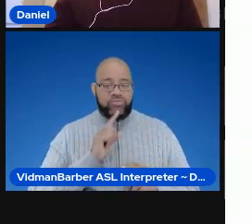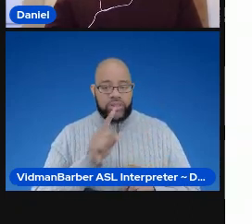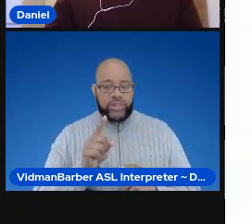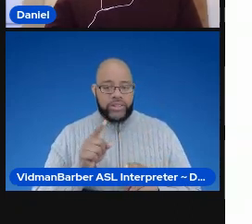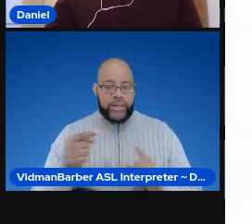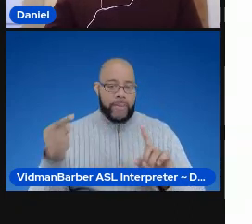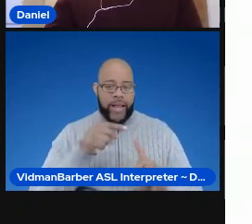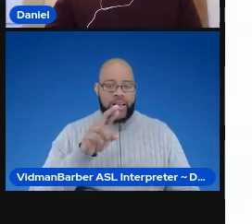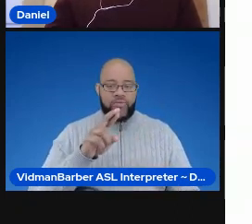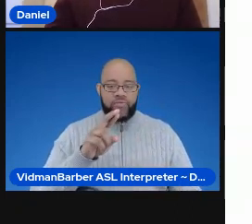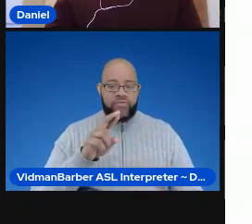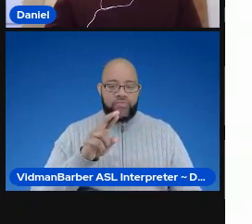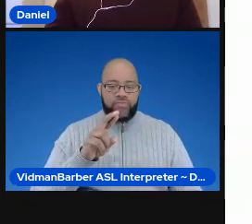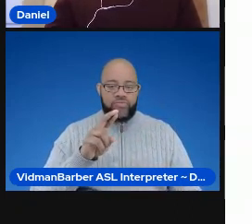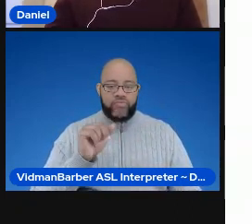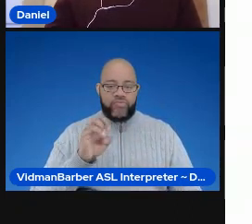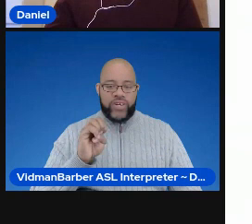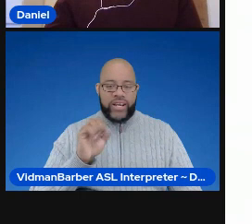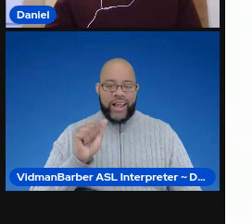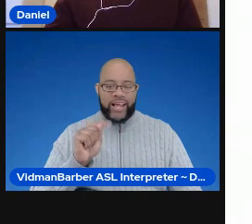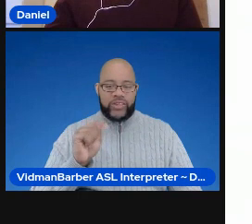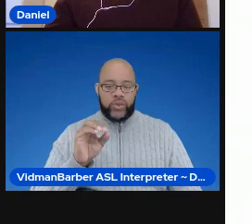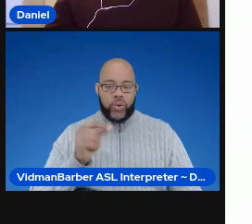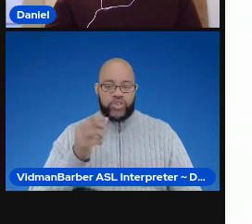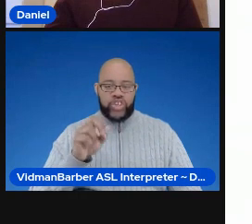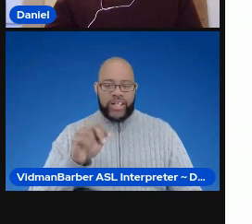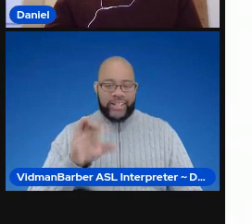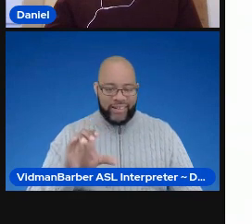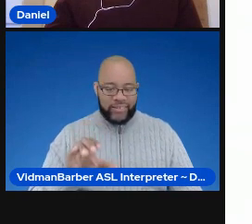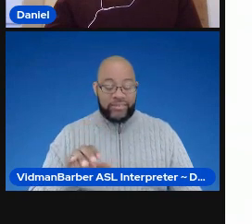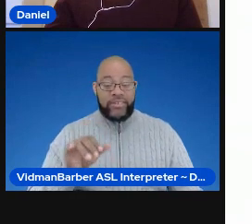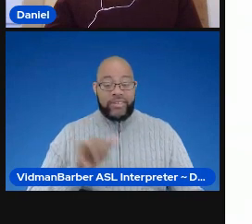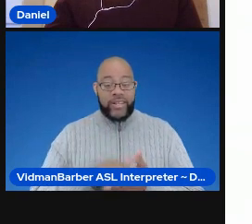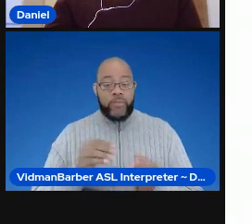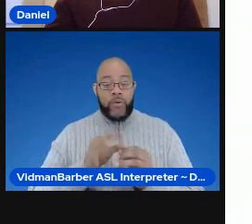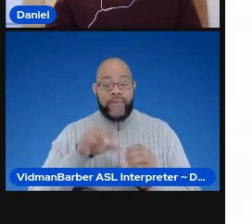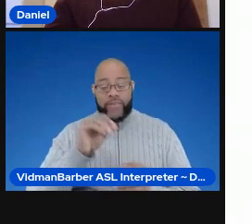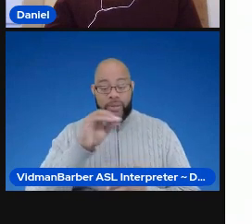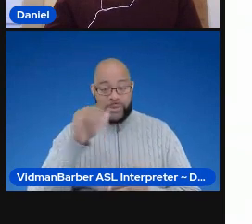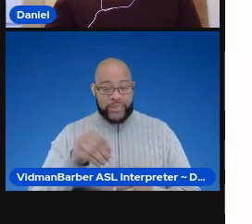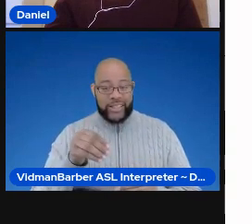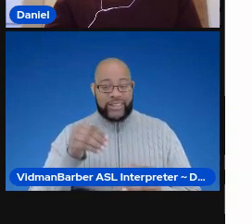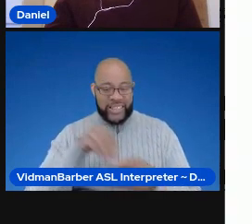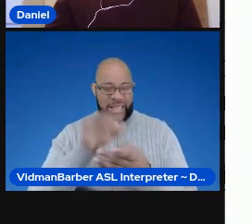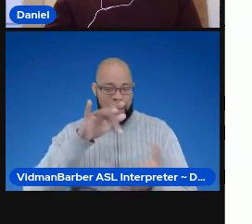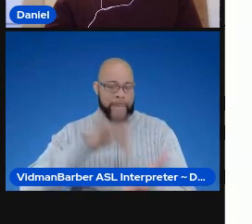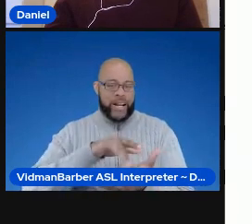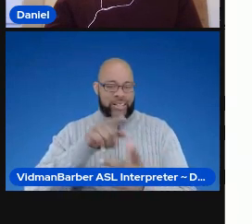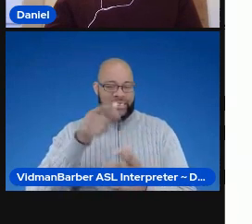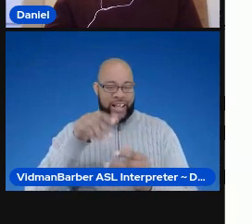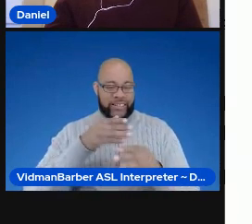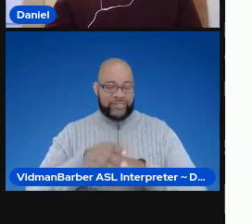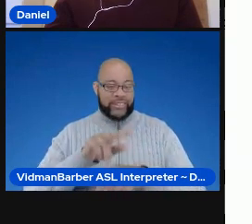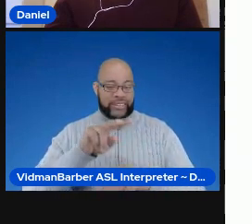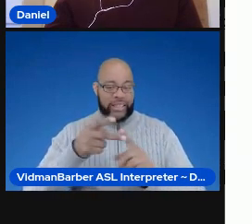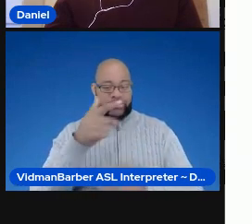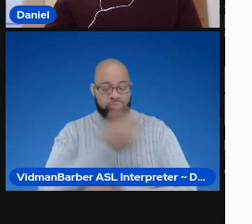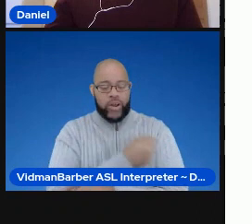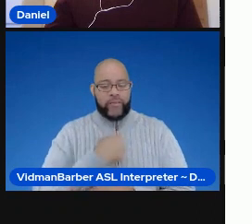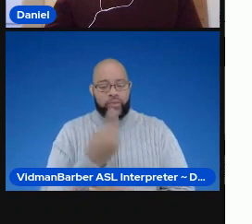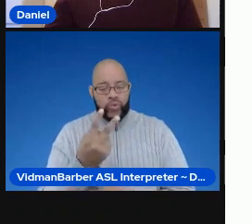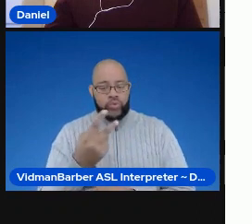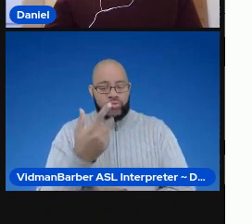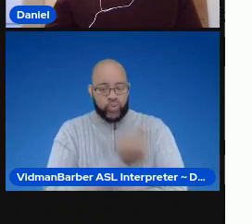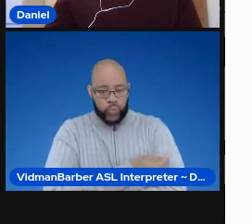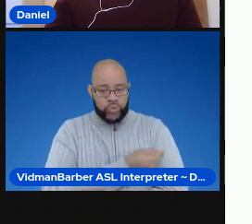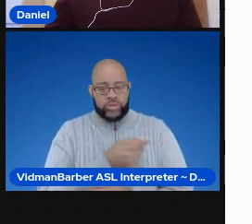So more than 50% of individuals, if you highlight in this middle bar here after the second dose, so if you have 2 doses of